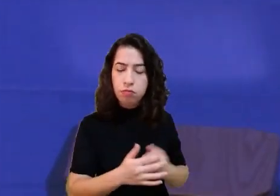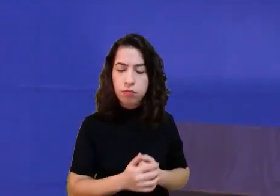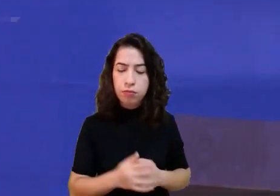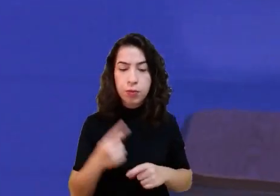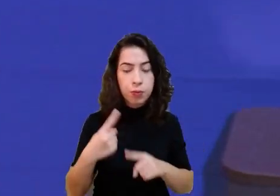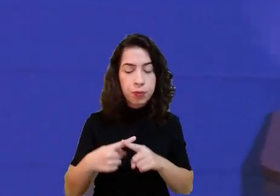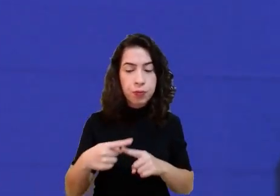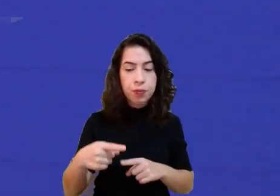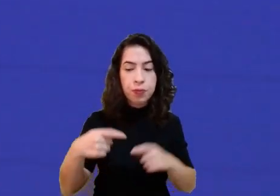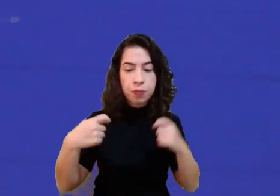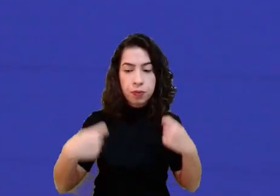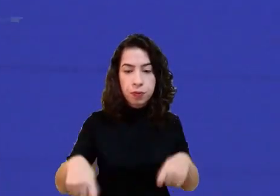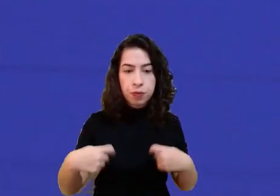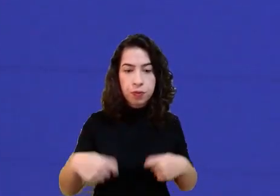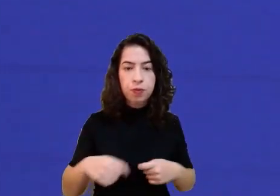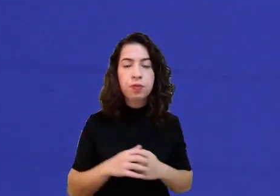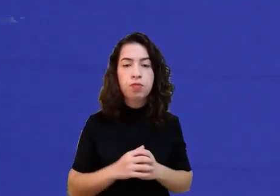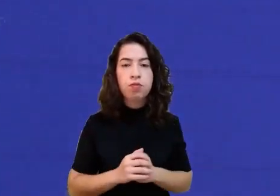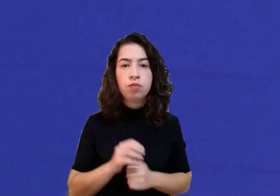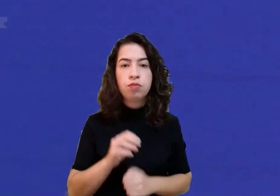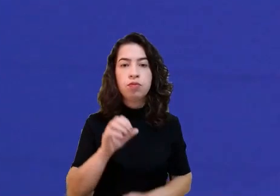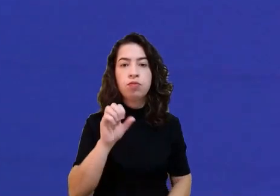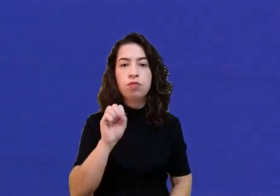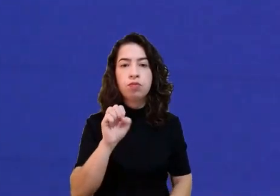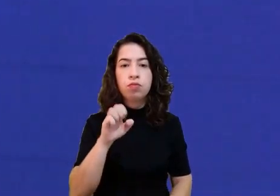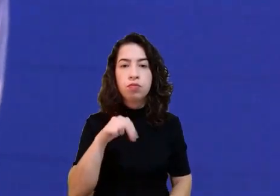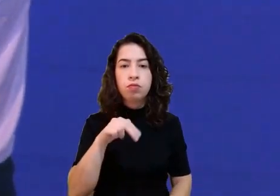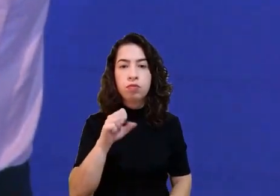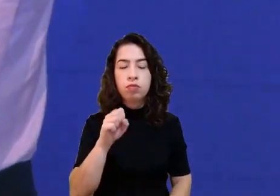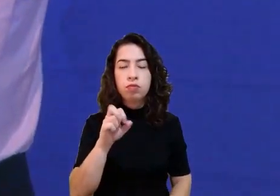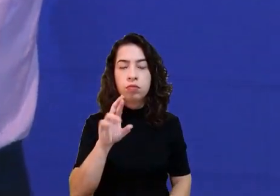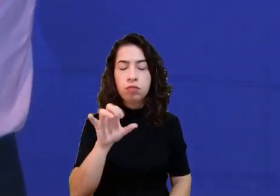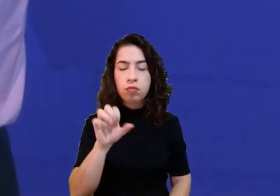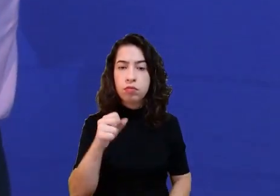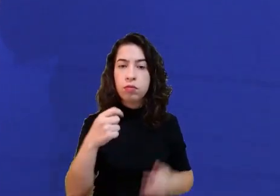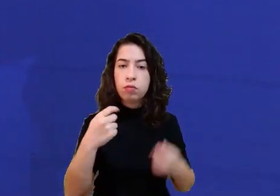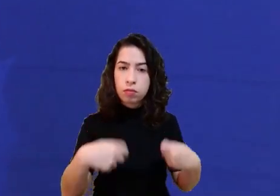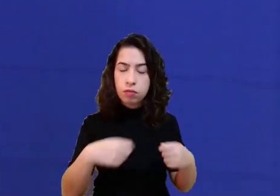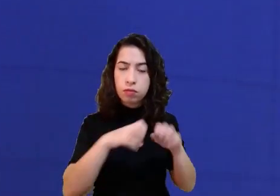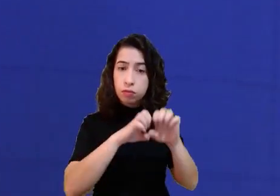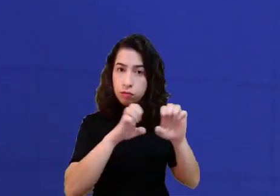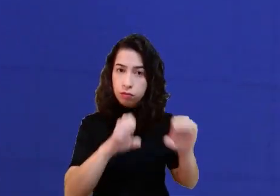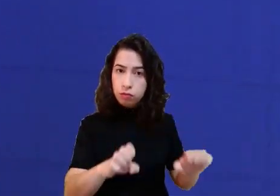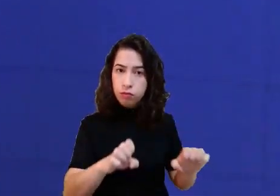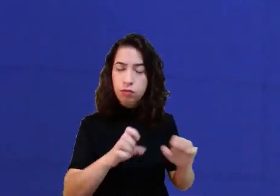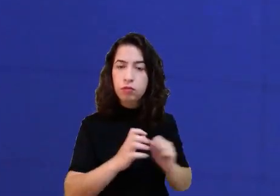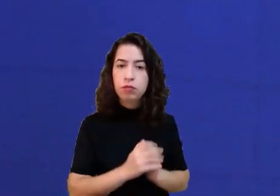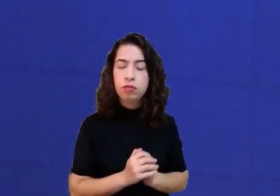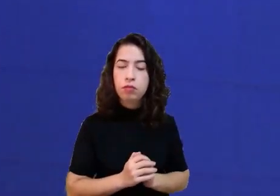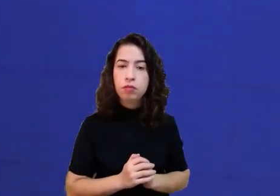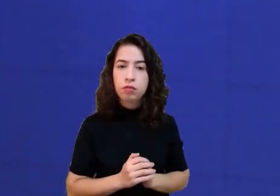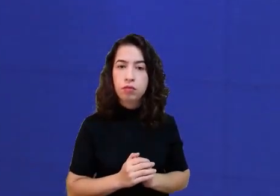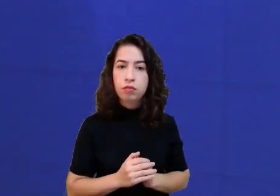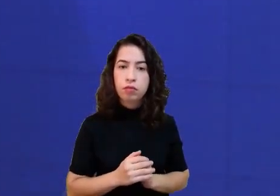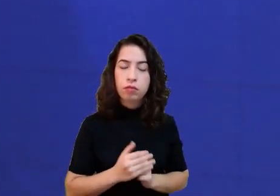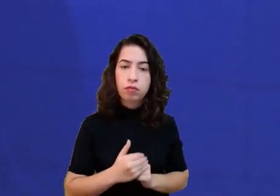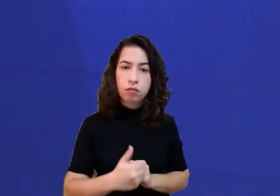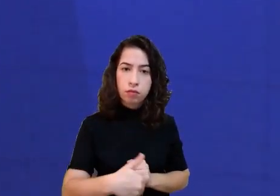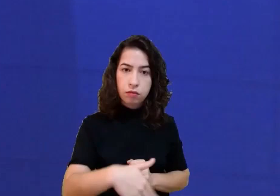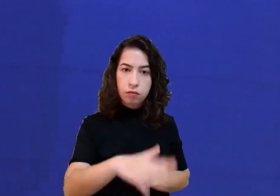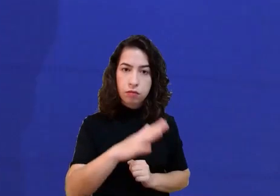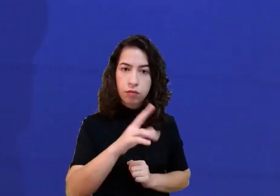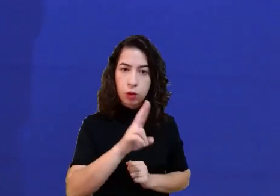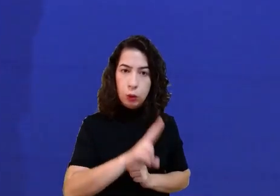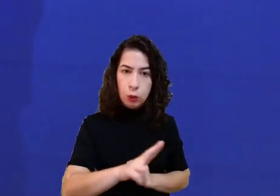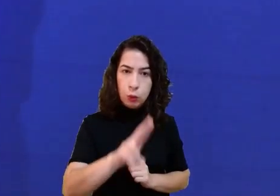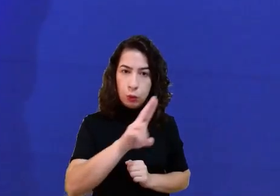I need sensors, I need structures that will be applied in